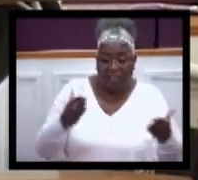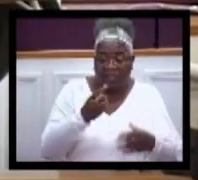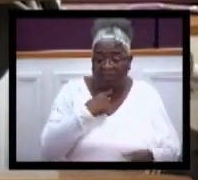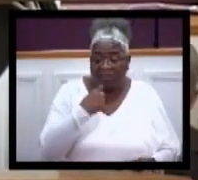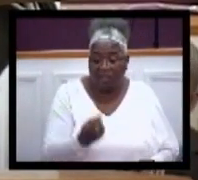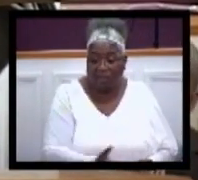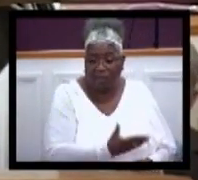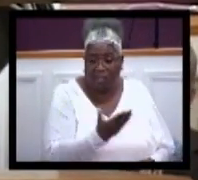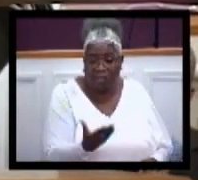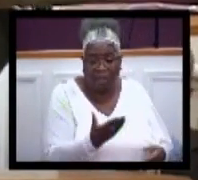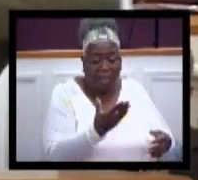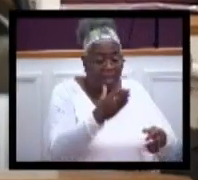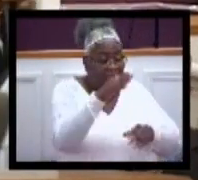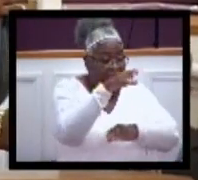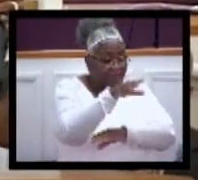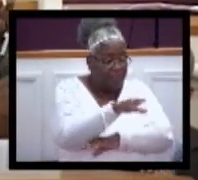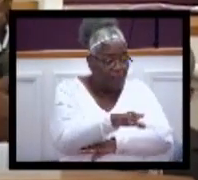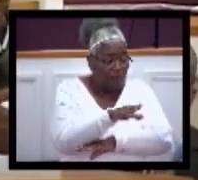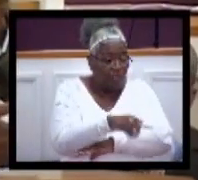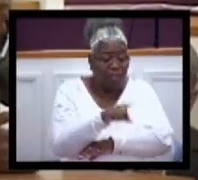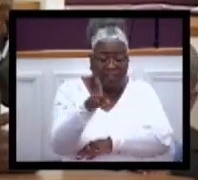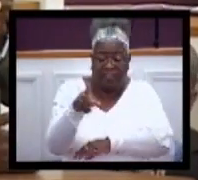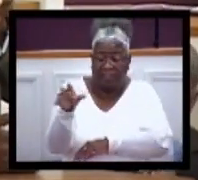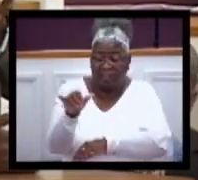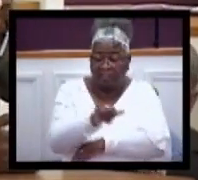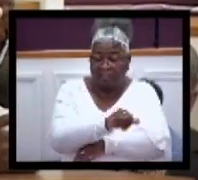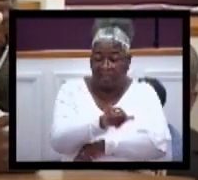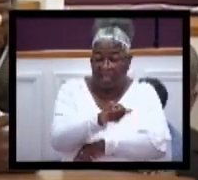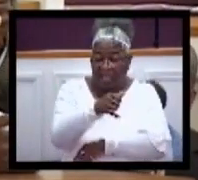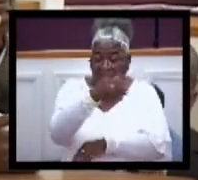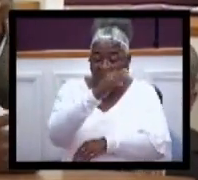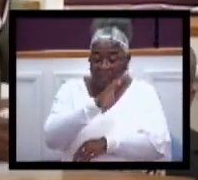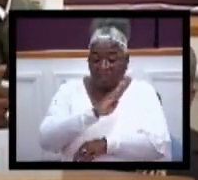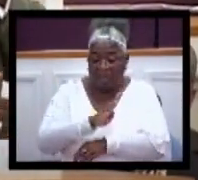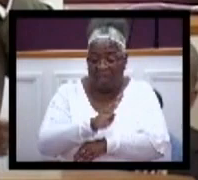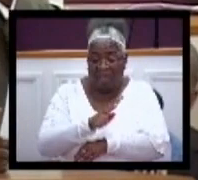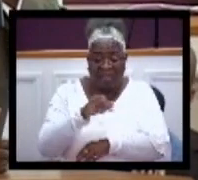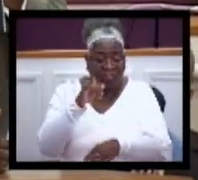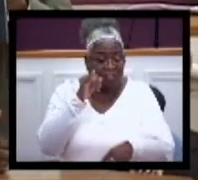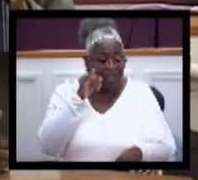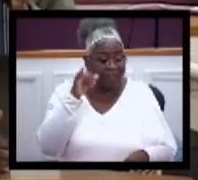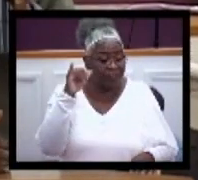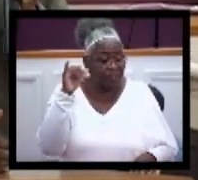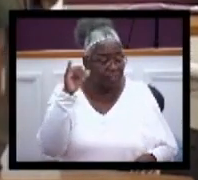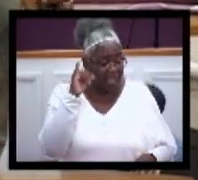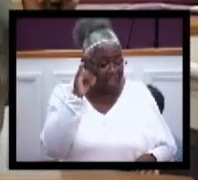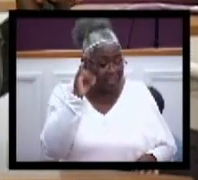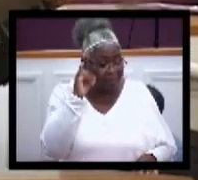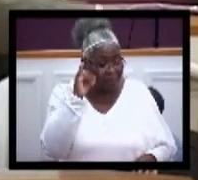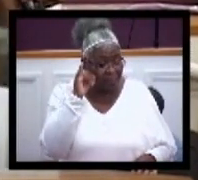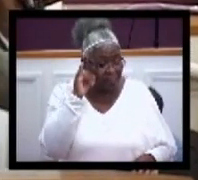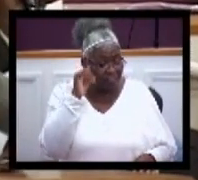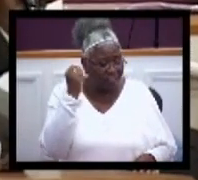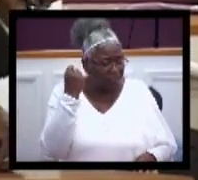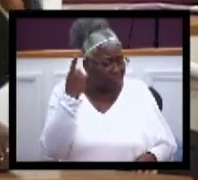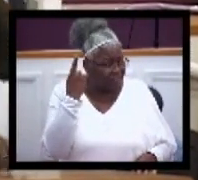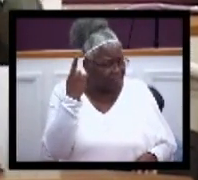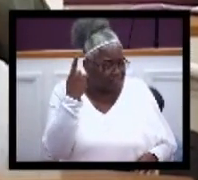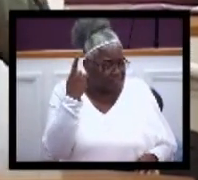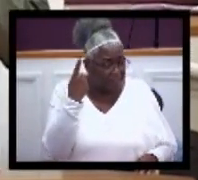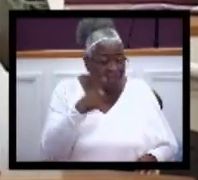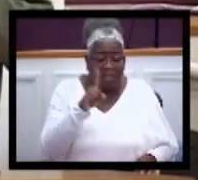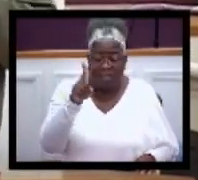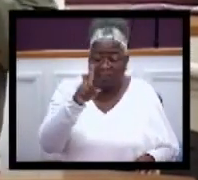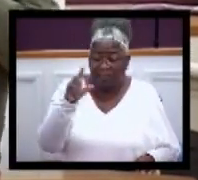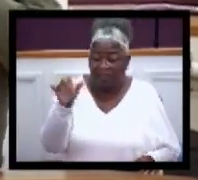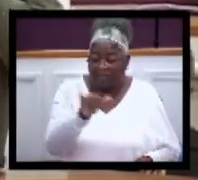this afternoon, he's the same God yesterday. Y'all don't hear me. He's